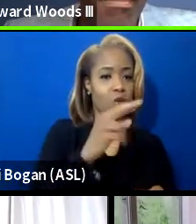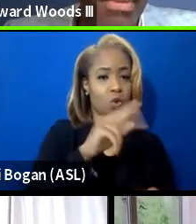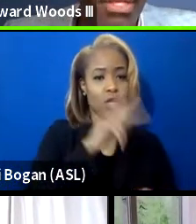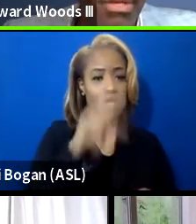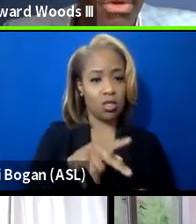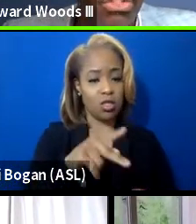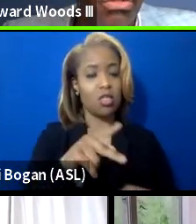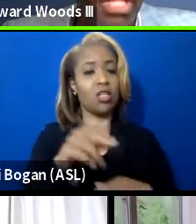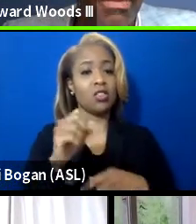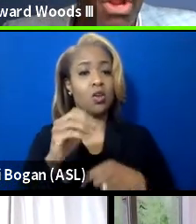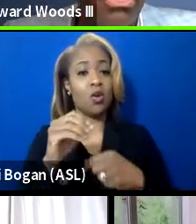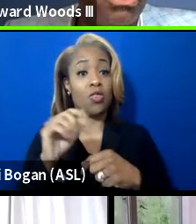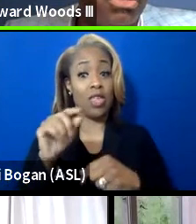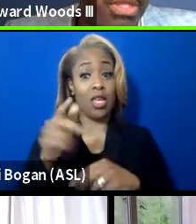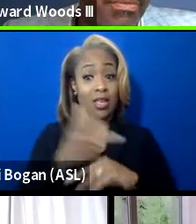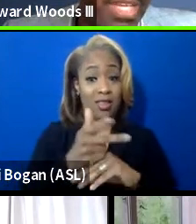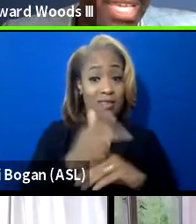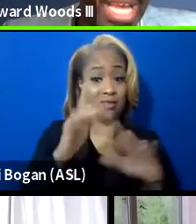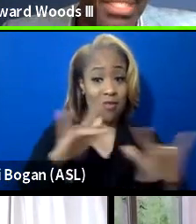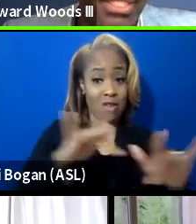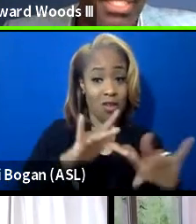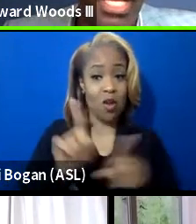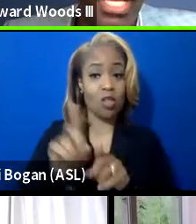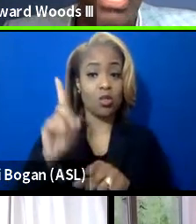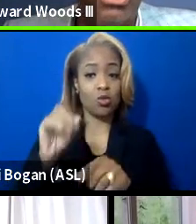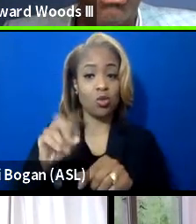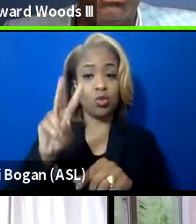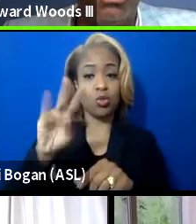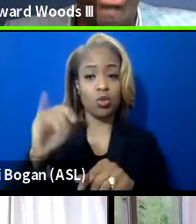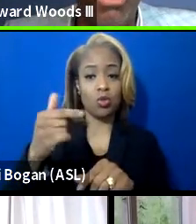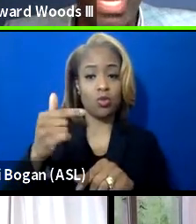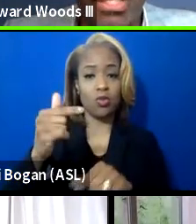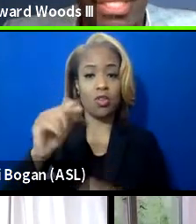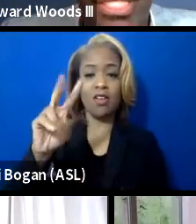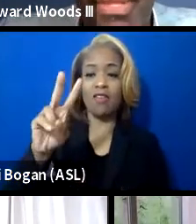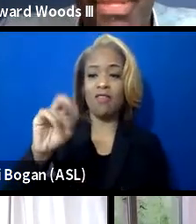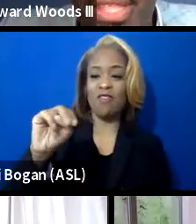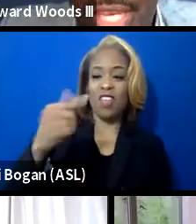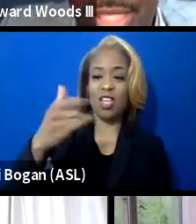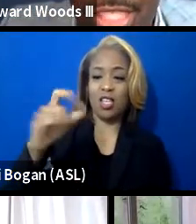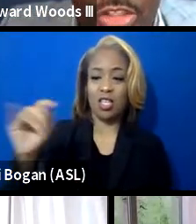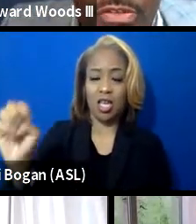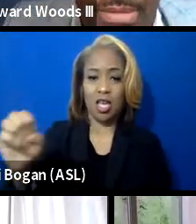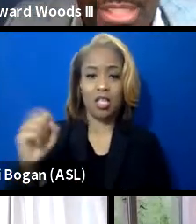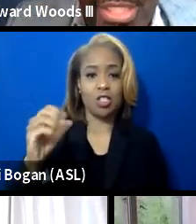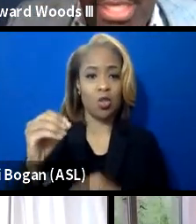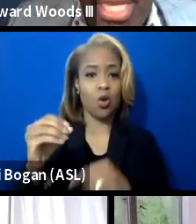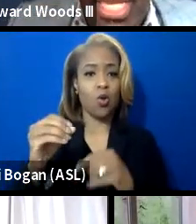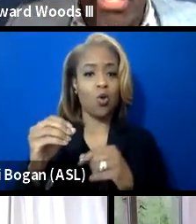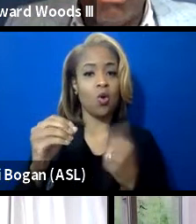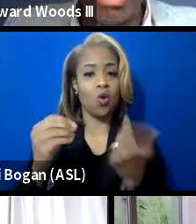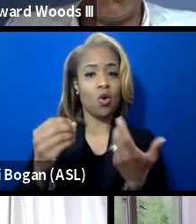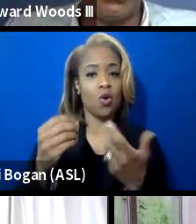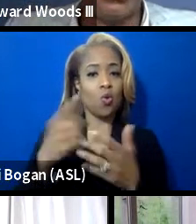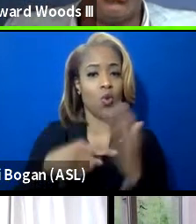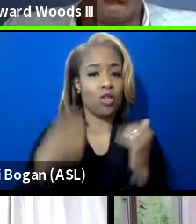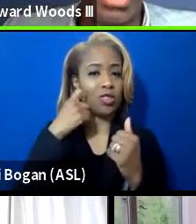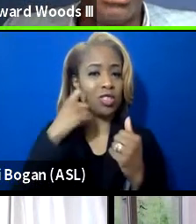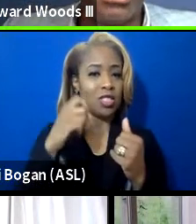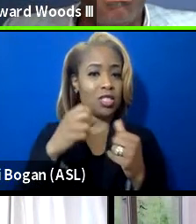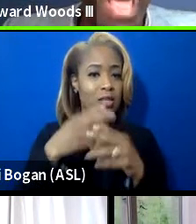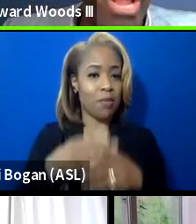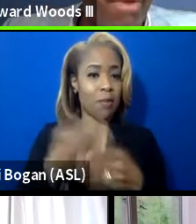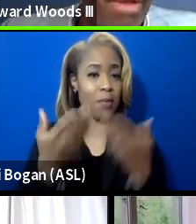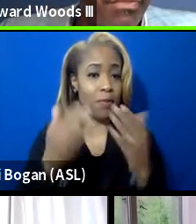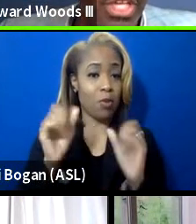when they're taping the commercial, they would also do the vignette. So to address some of the things that you've mentioned, you know, maybe we can